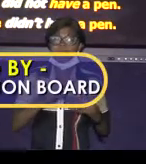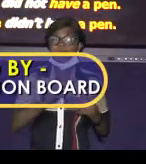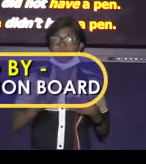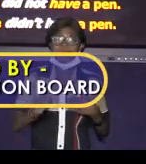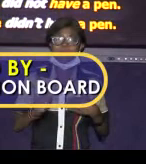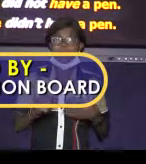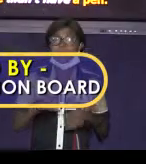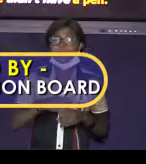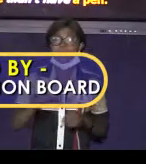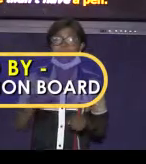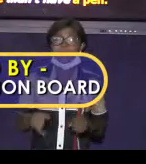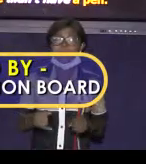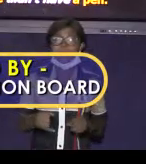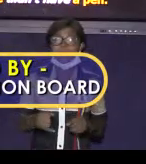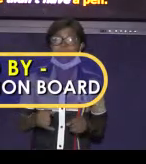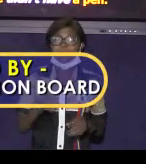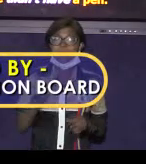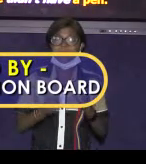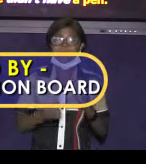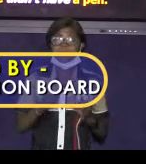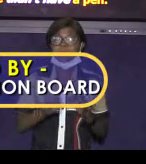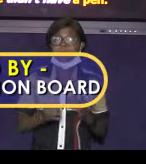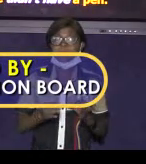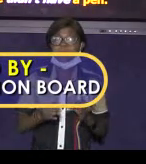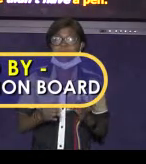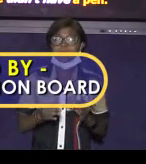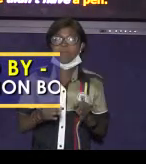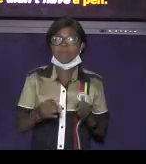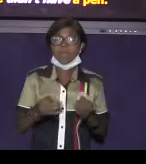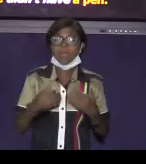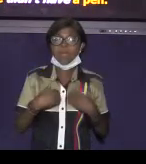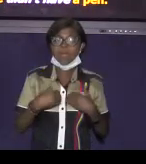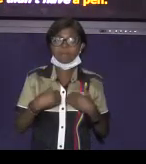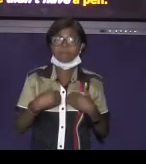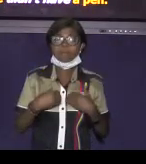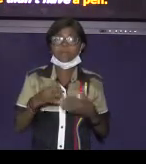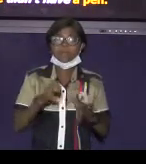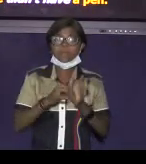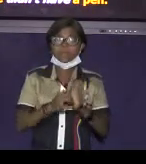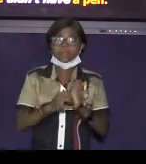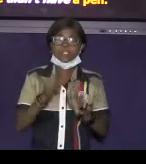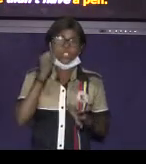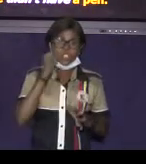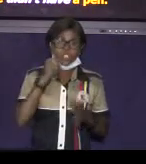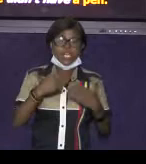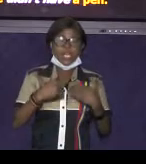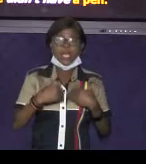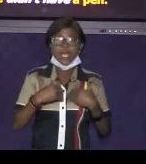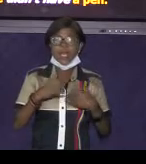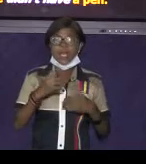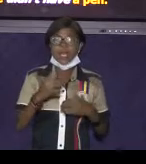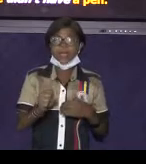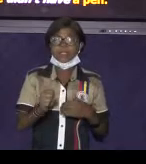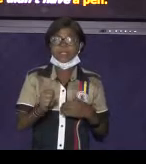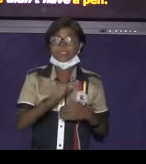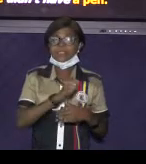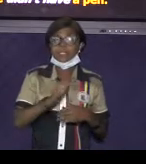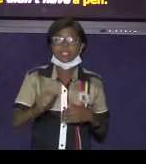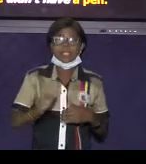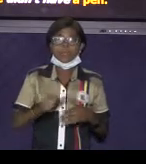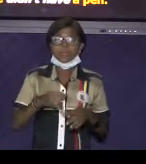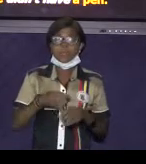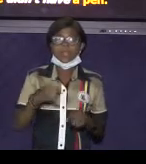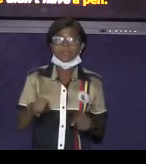a pen. If you have an affirmative sentence like she has a pen, she has a